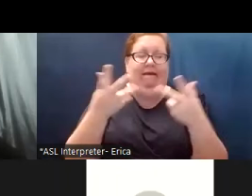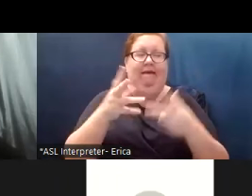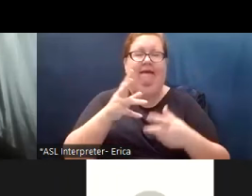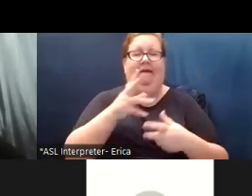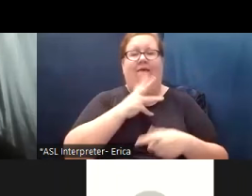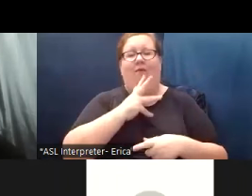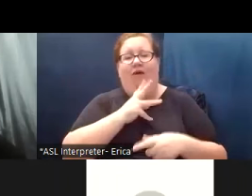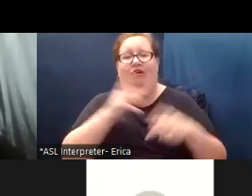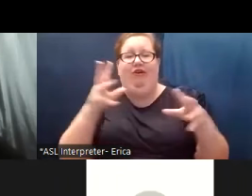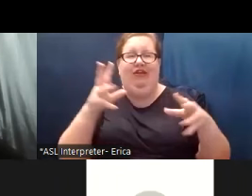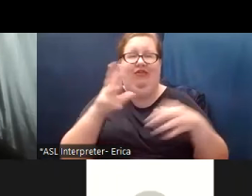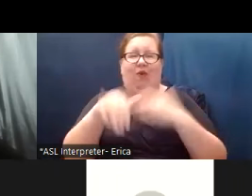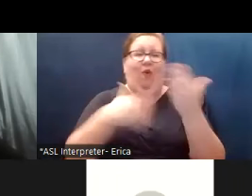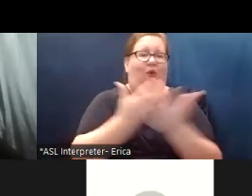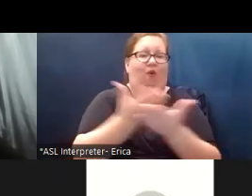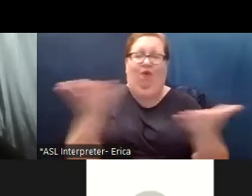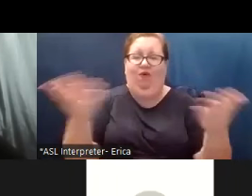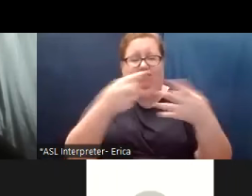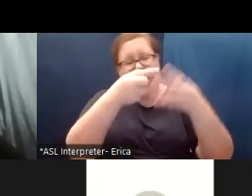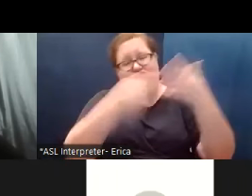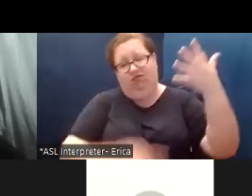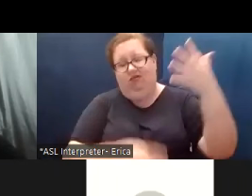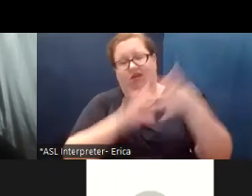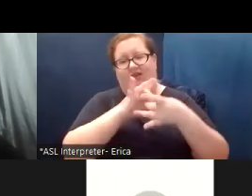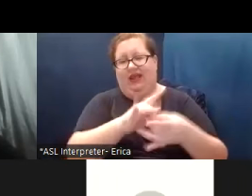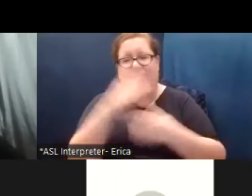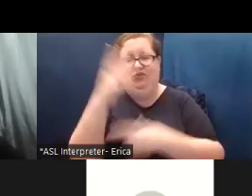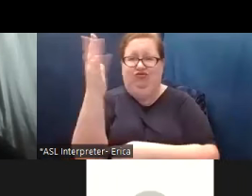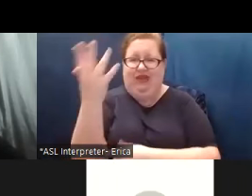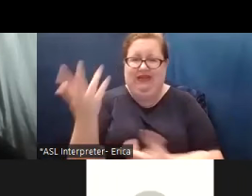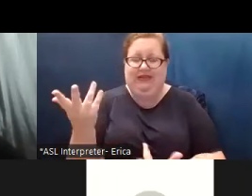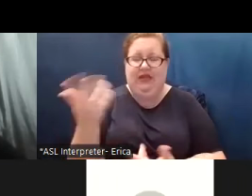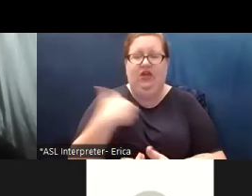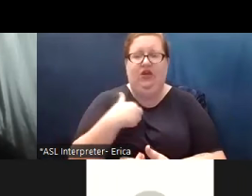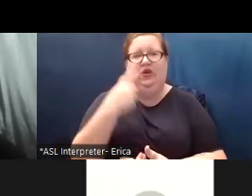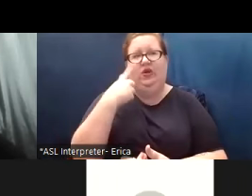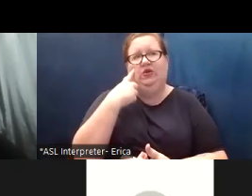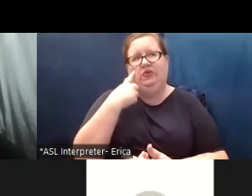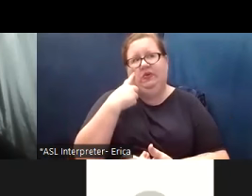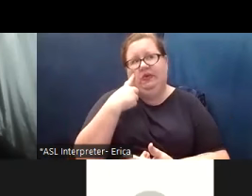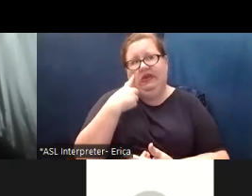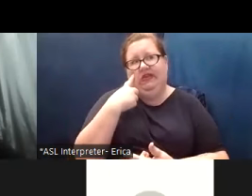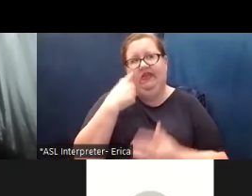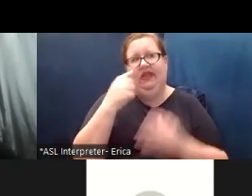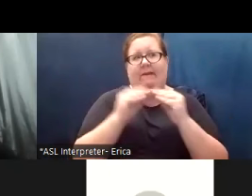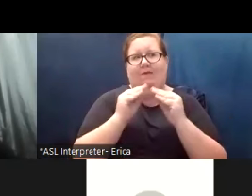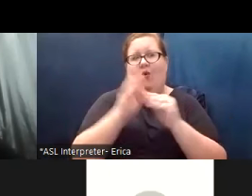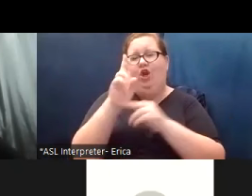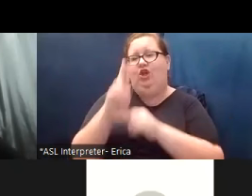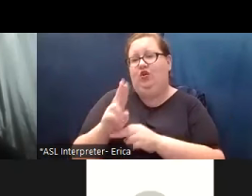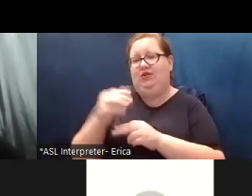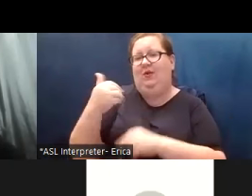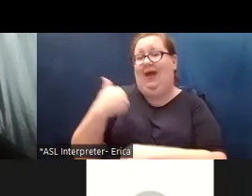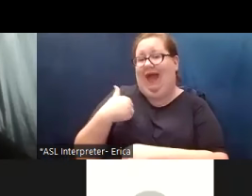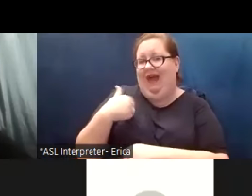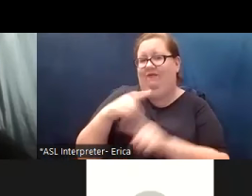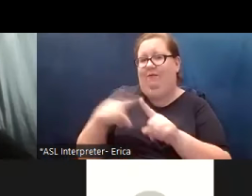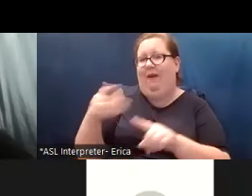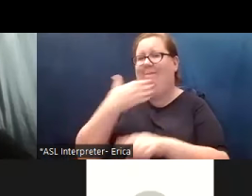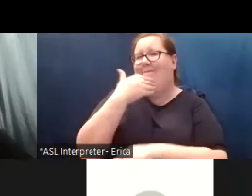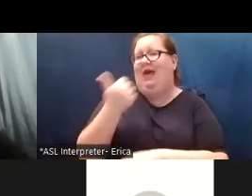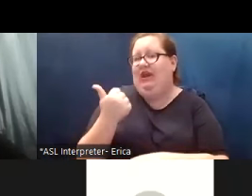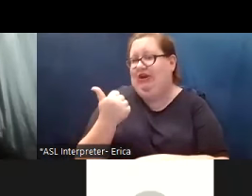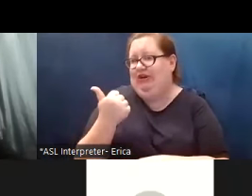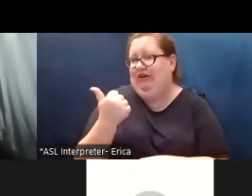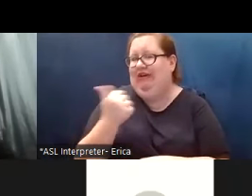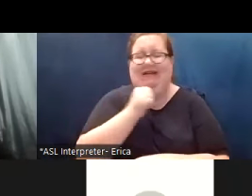whole gamut of trees, right? So I think it's more using what we have better as opposed to